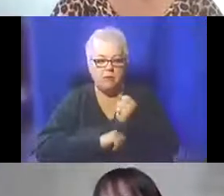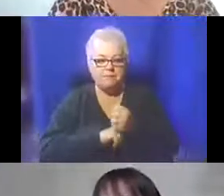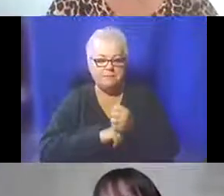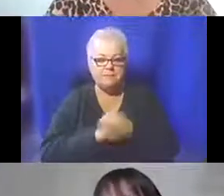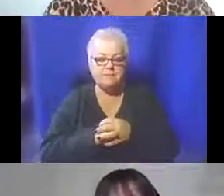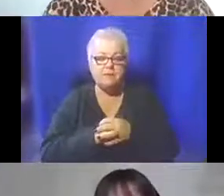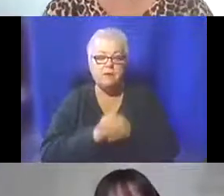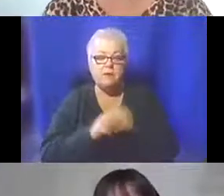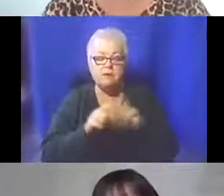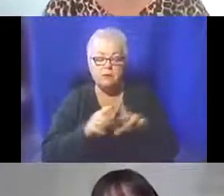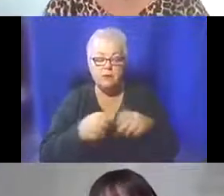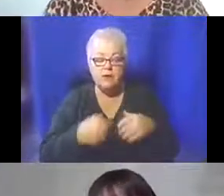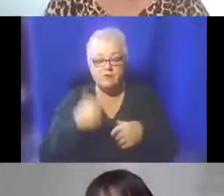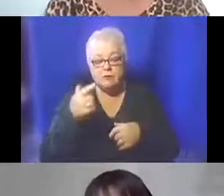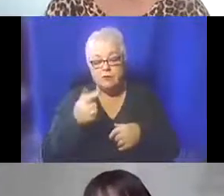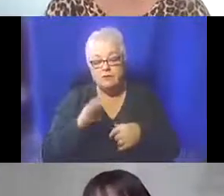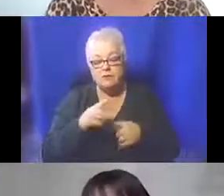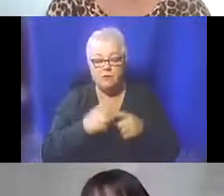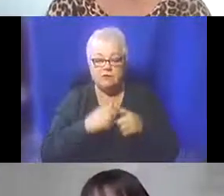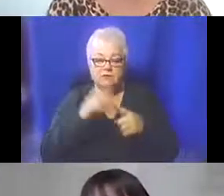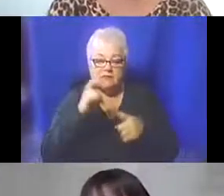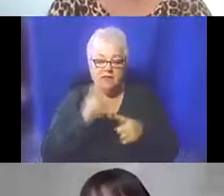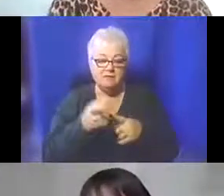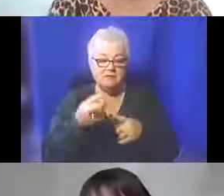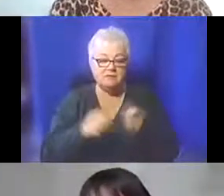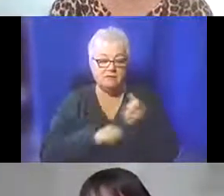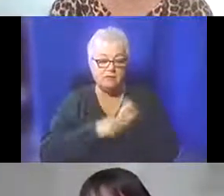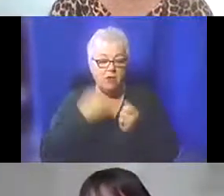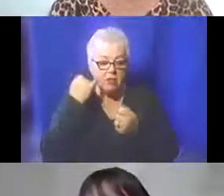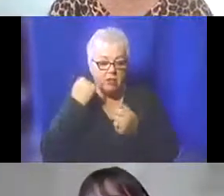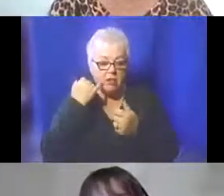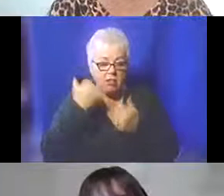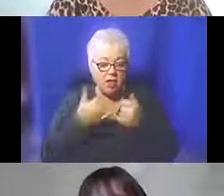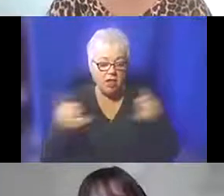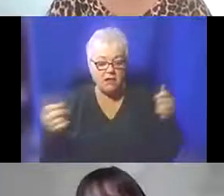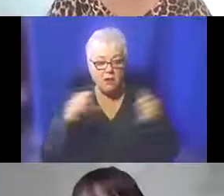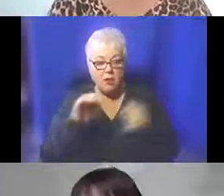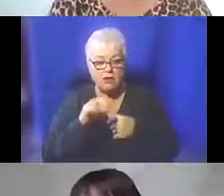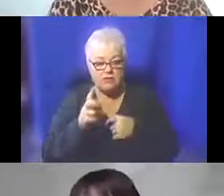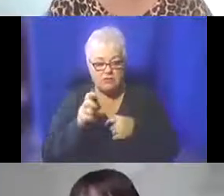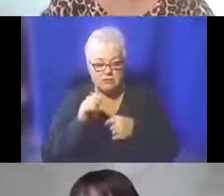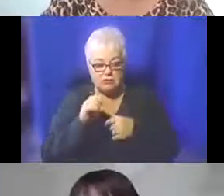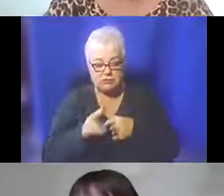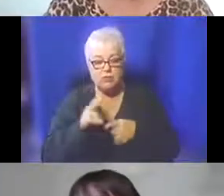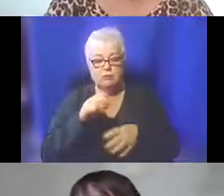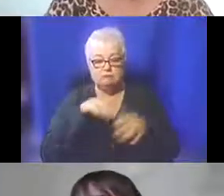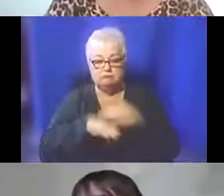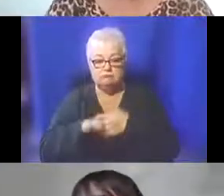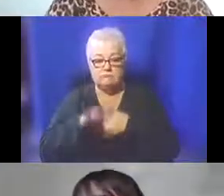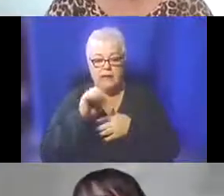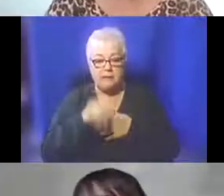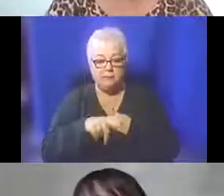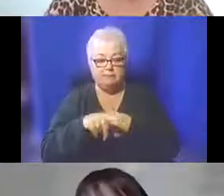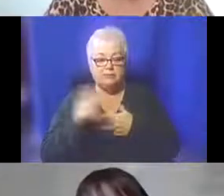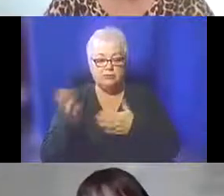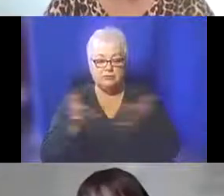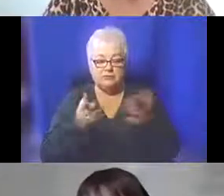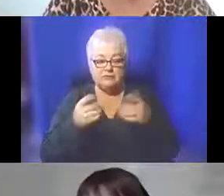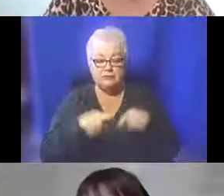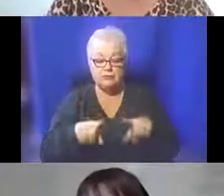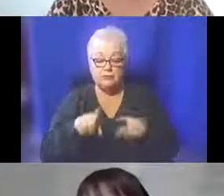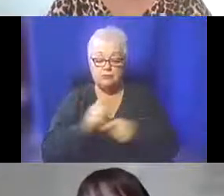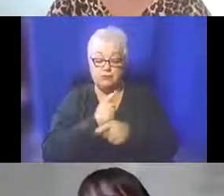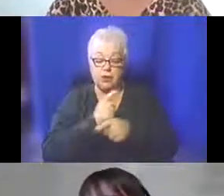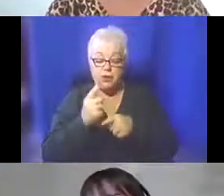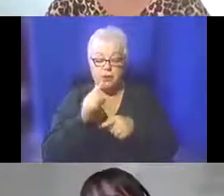We also have a 24/7 support line to assist OHSU members who need to access CAP services. During regular business